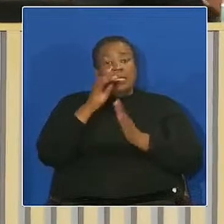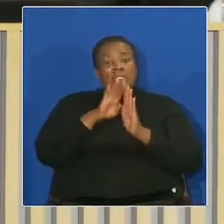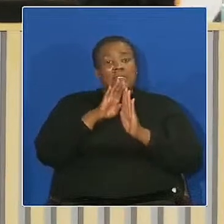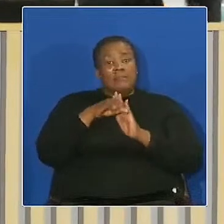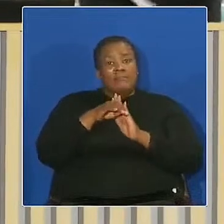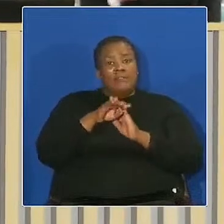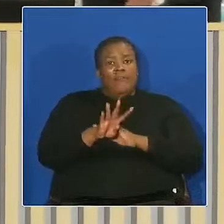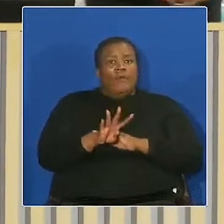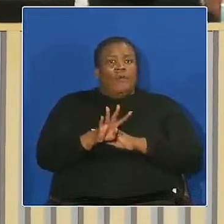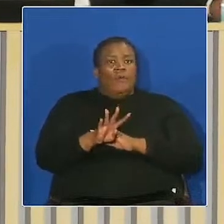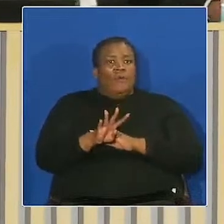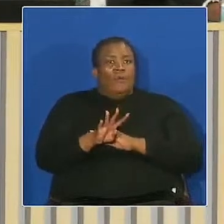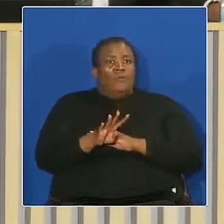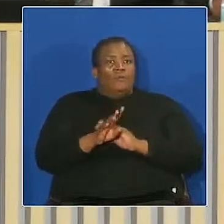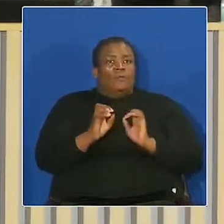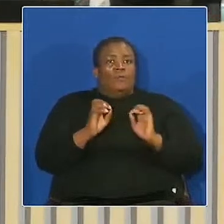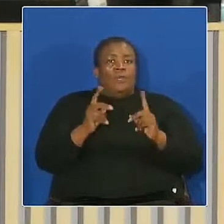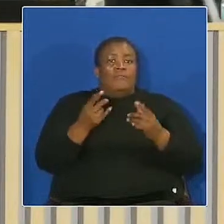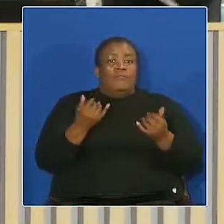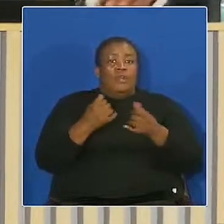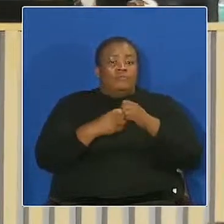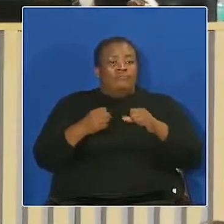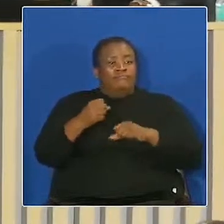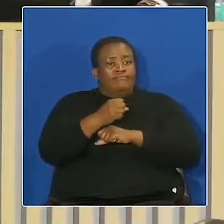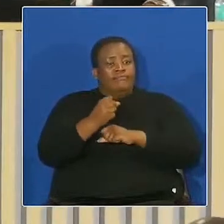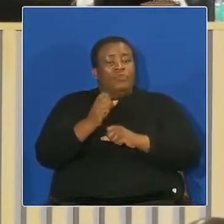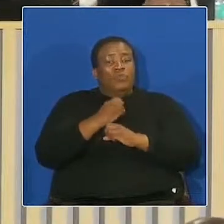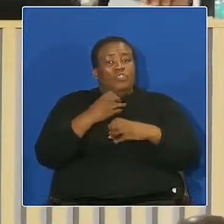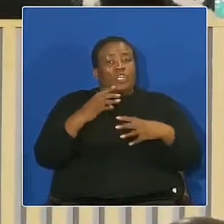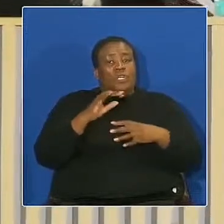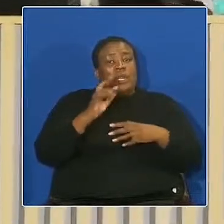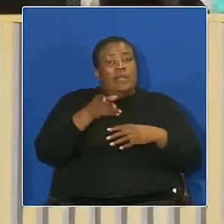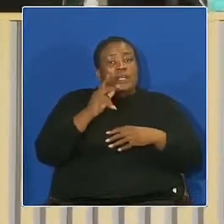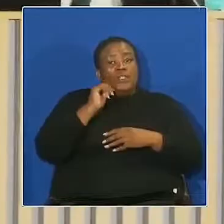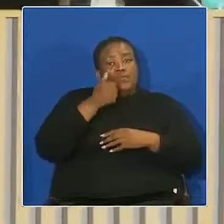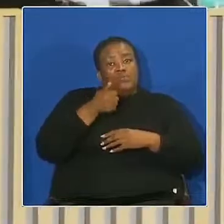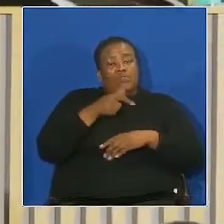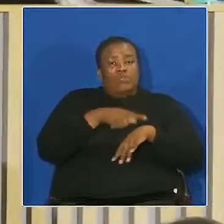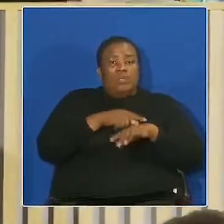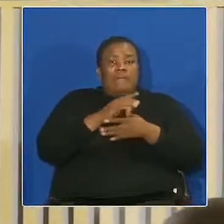Let us adjourn and resume at 9:30 tomorrow morning.